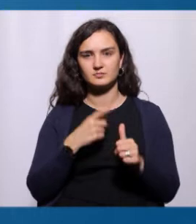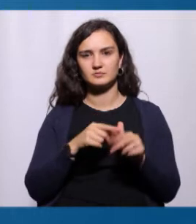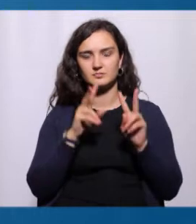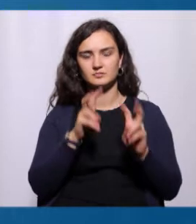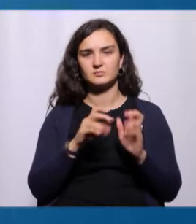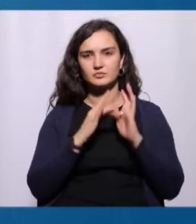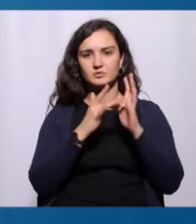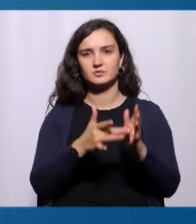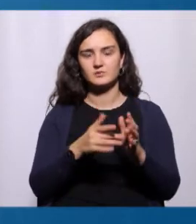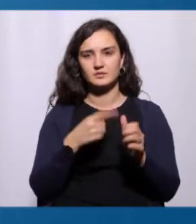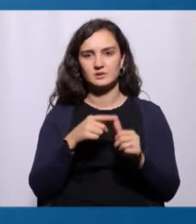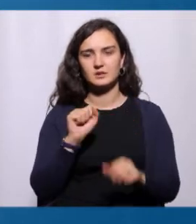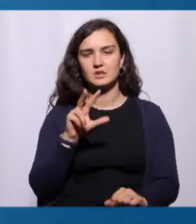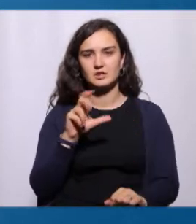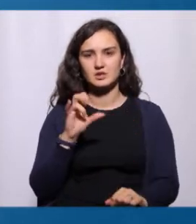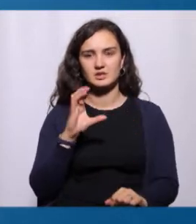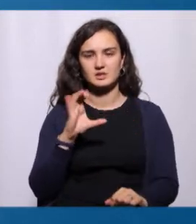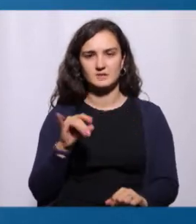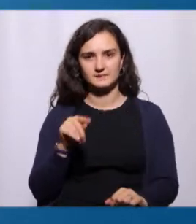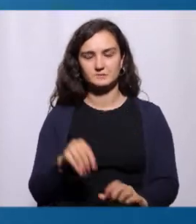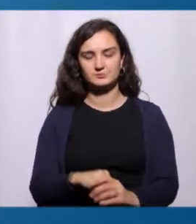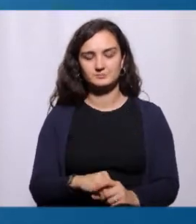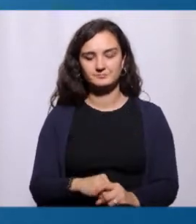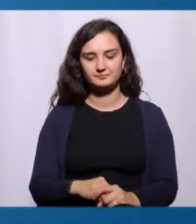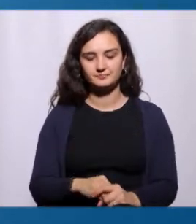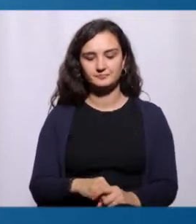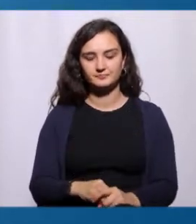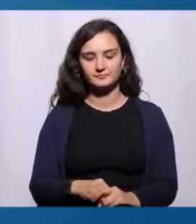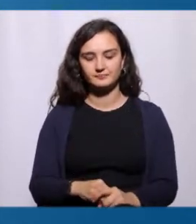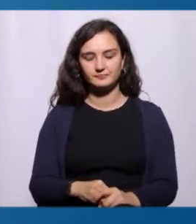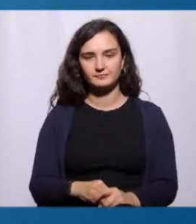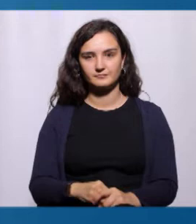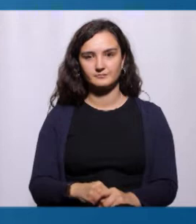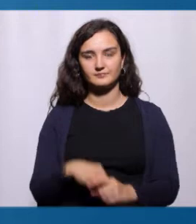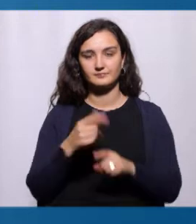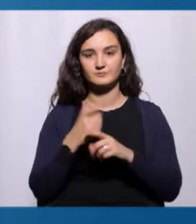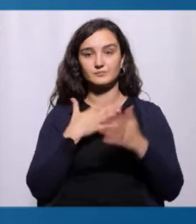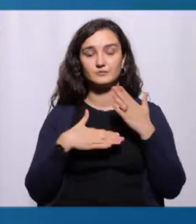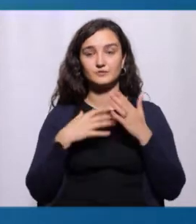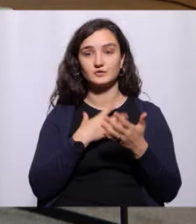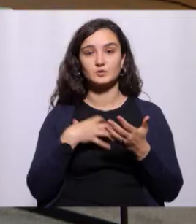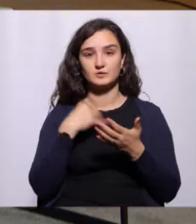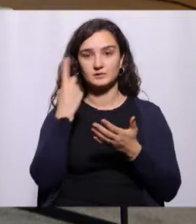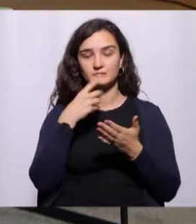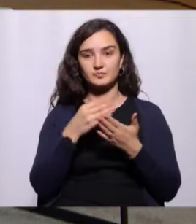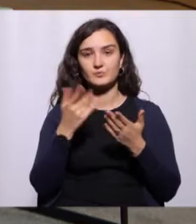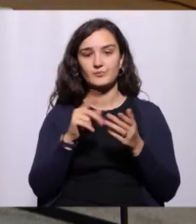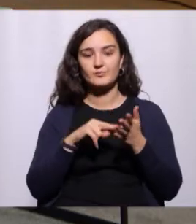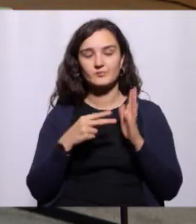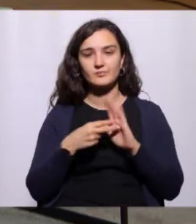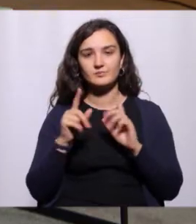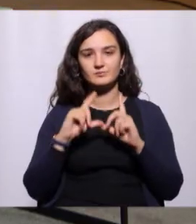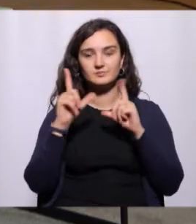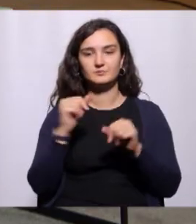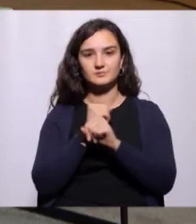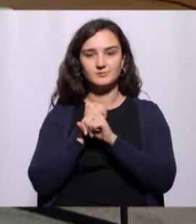a travel agency. Yeah, travel agent might be a very important person for you if you're planning to go on